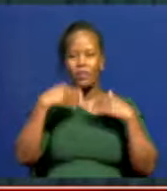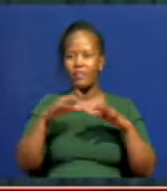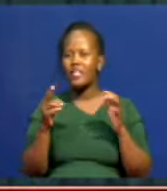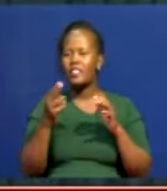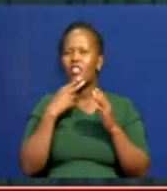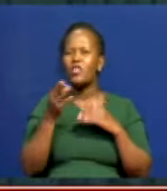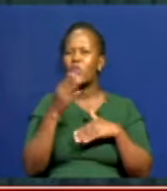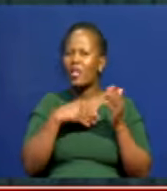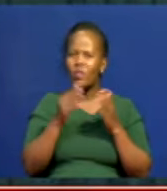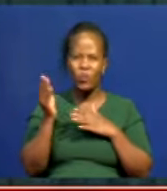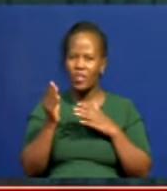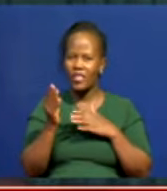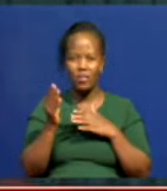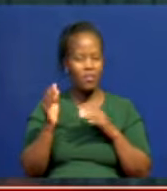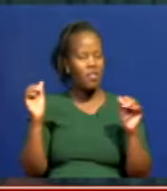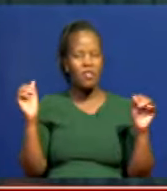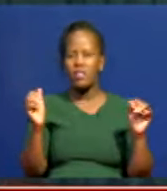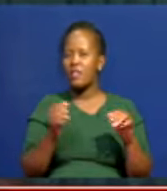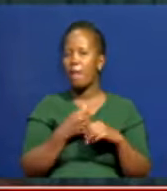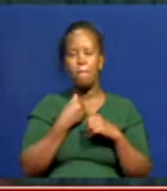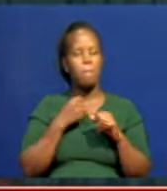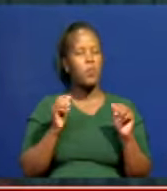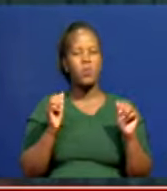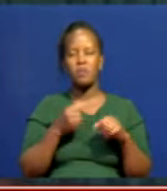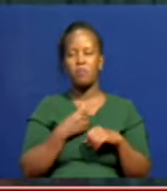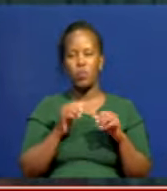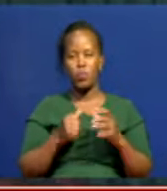bana. Bana.